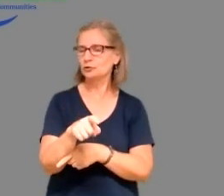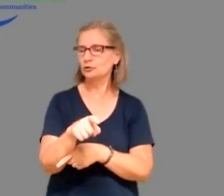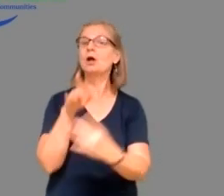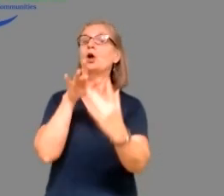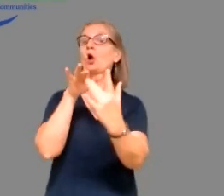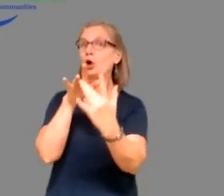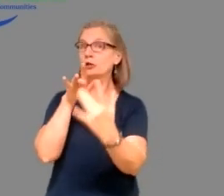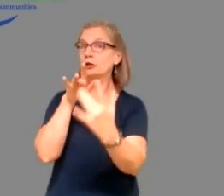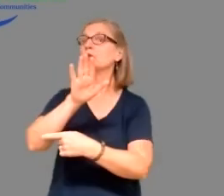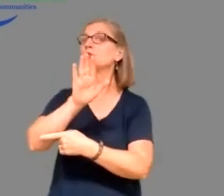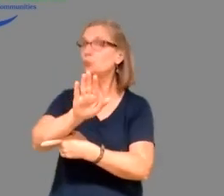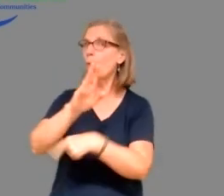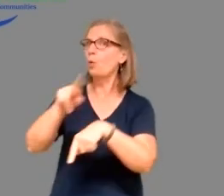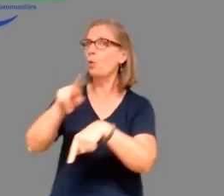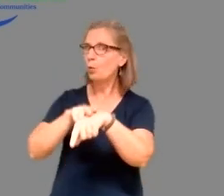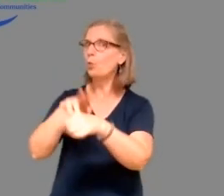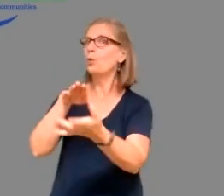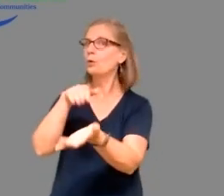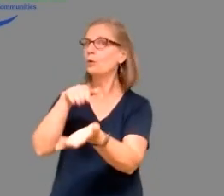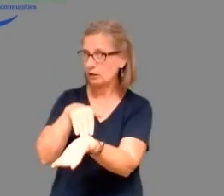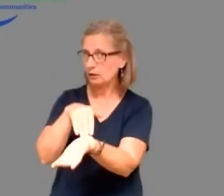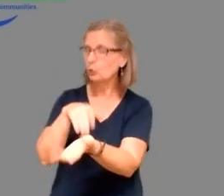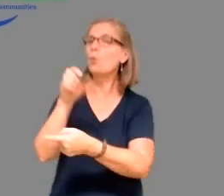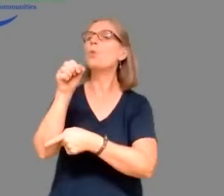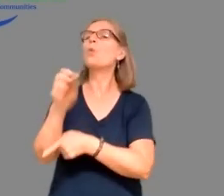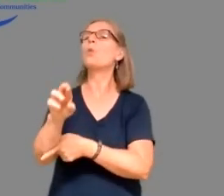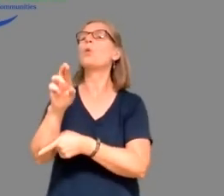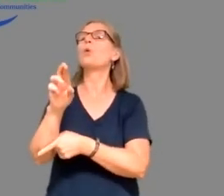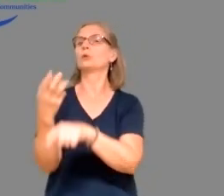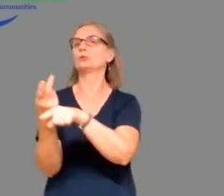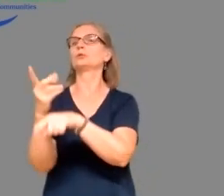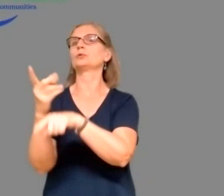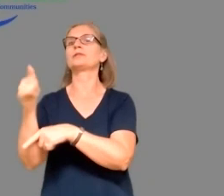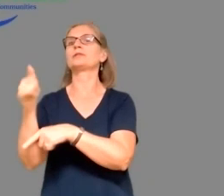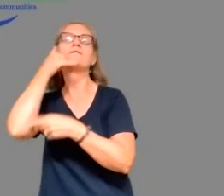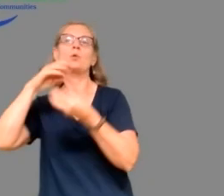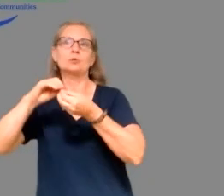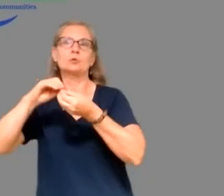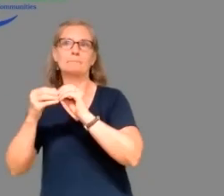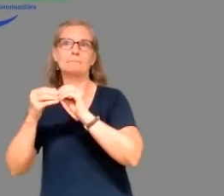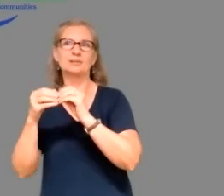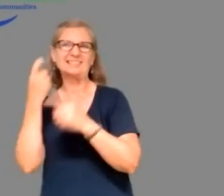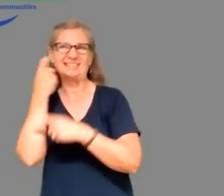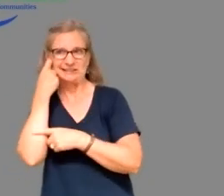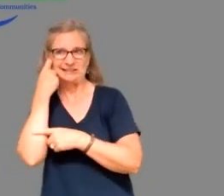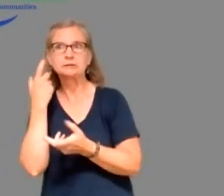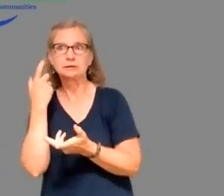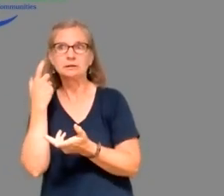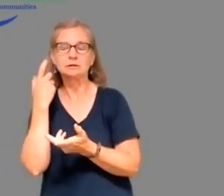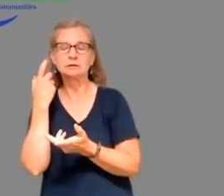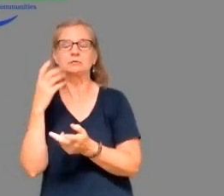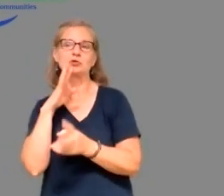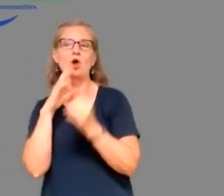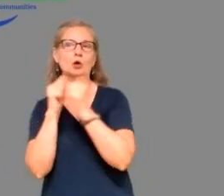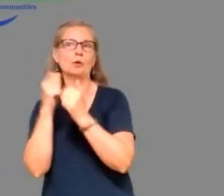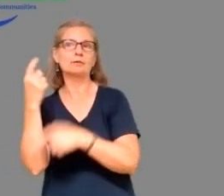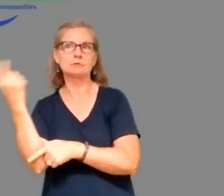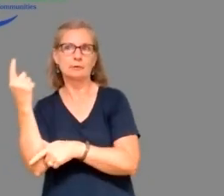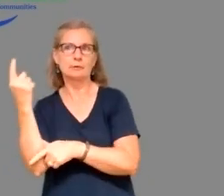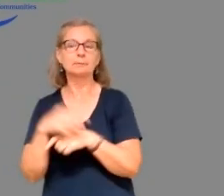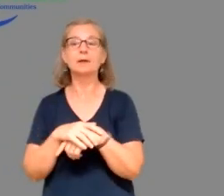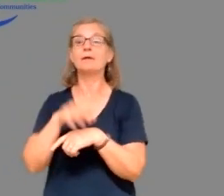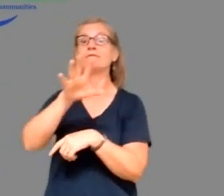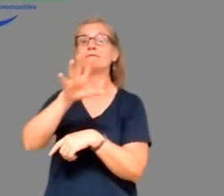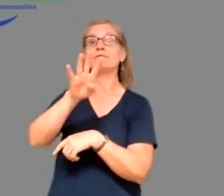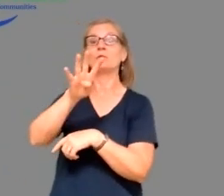care provider or use the phone number that Eric just rattled off to talk to somebody if you don't have one.